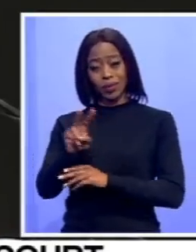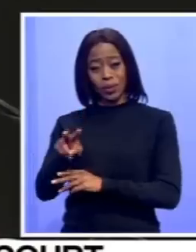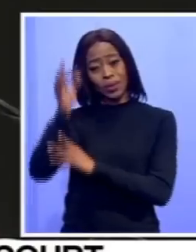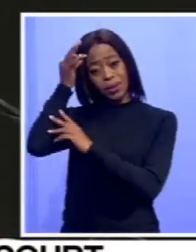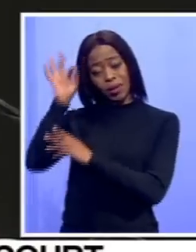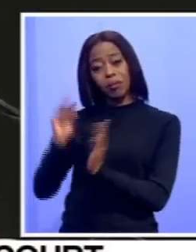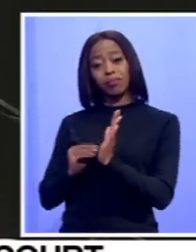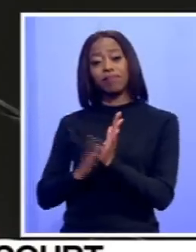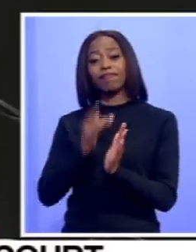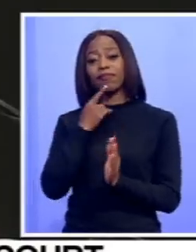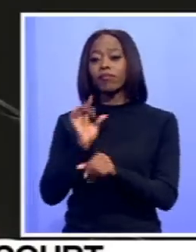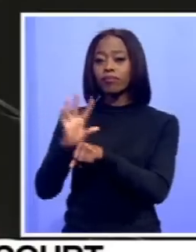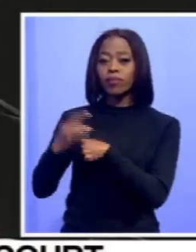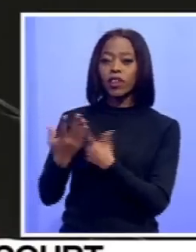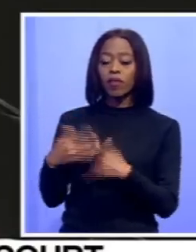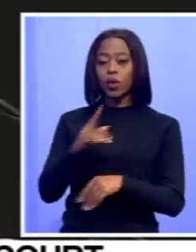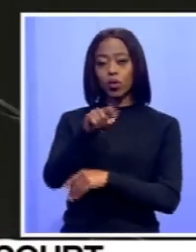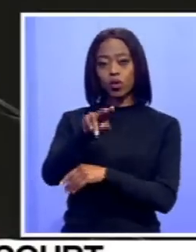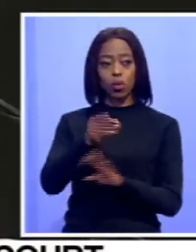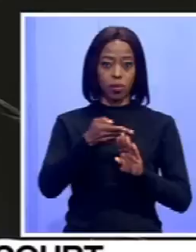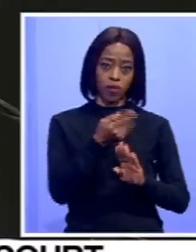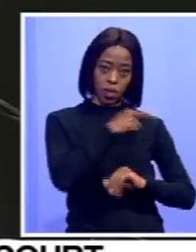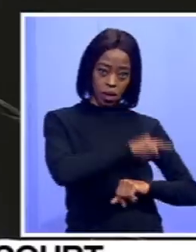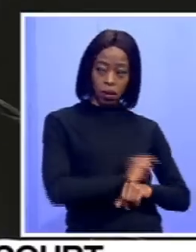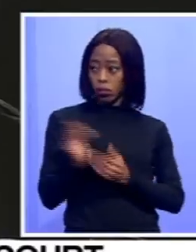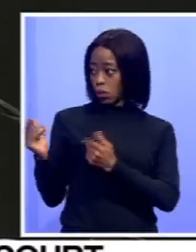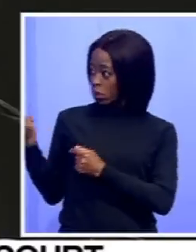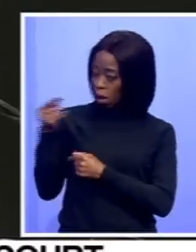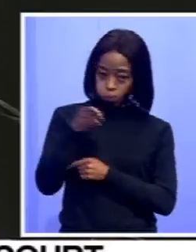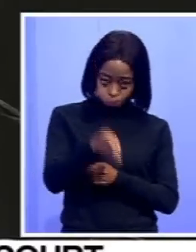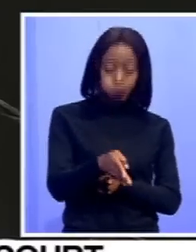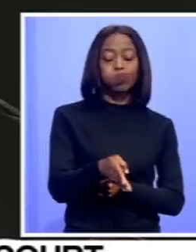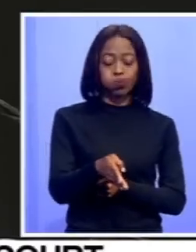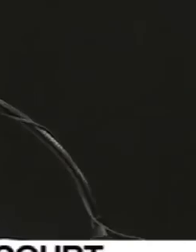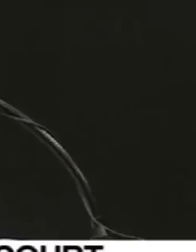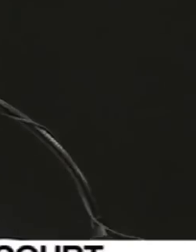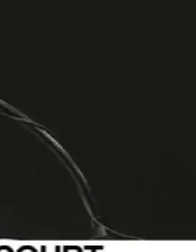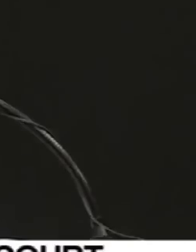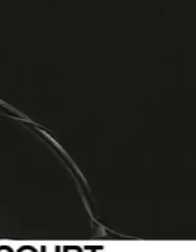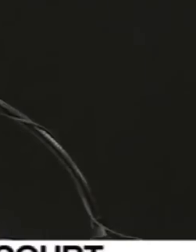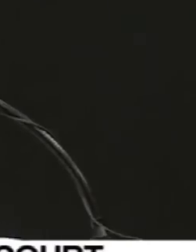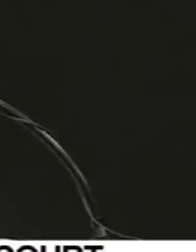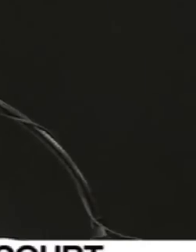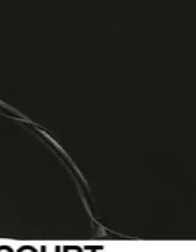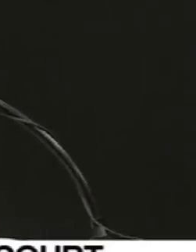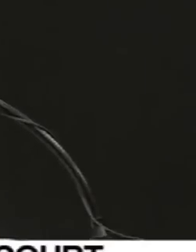recorded that it had consulted with General Zulu the previous day and expected her to be in attendance. but had yet again received a sick note claiming that General